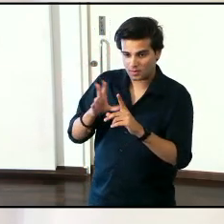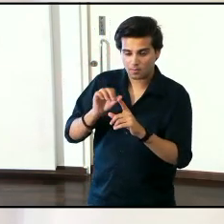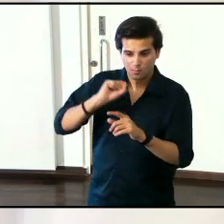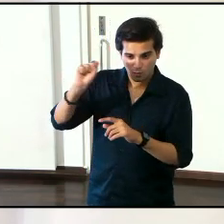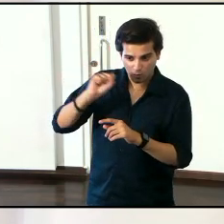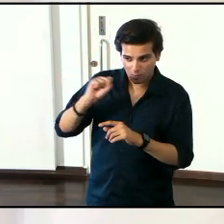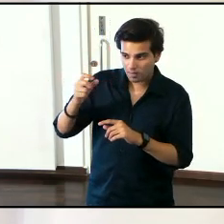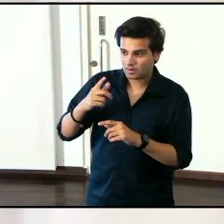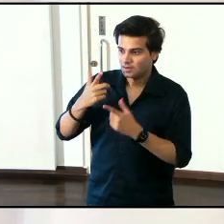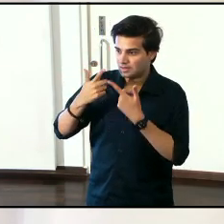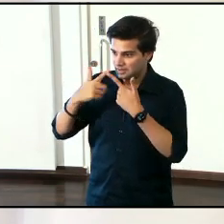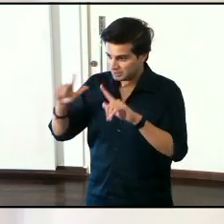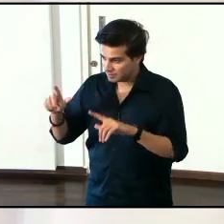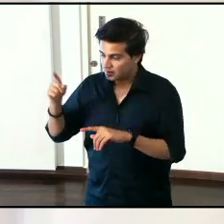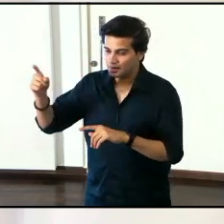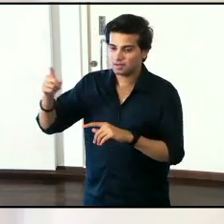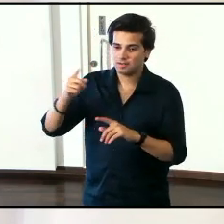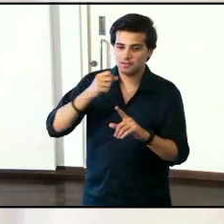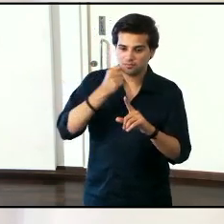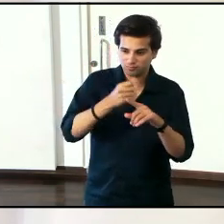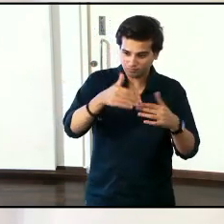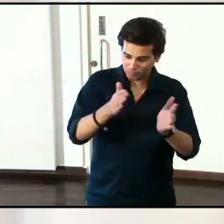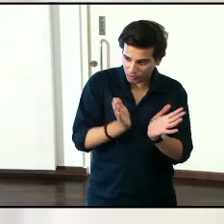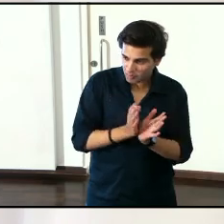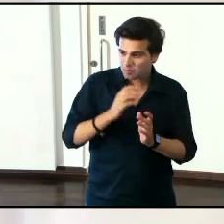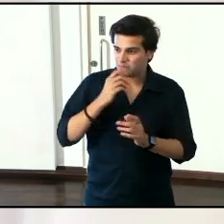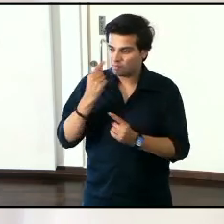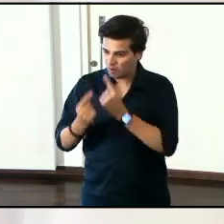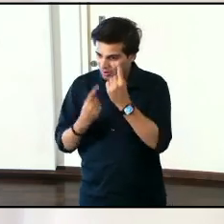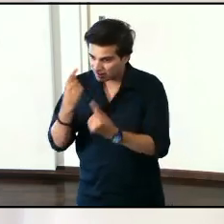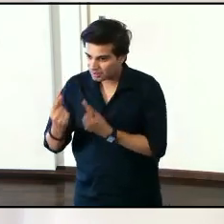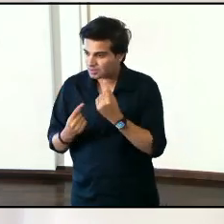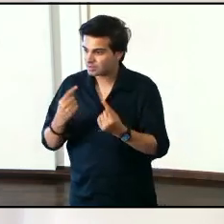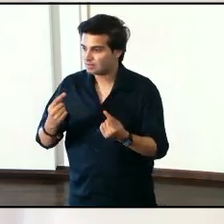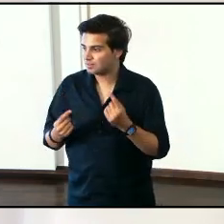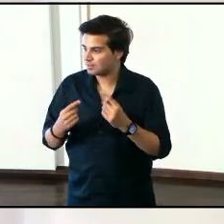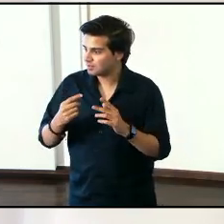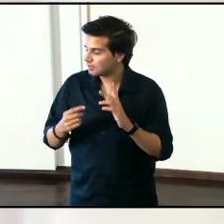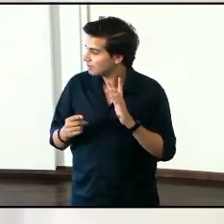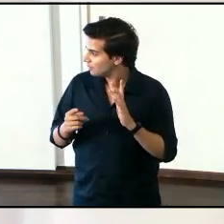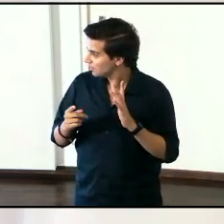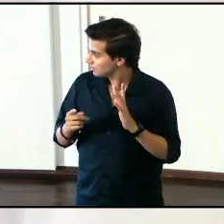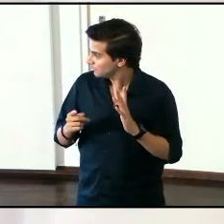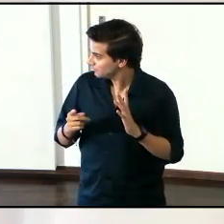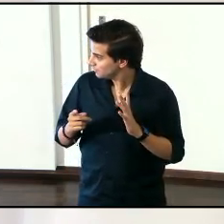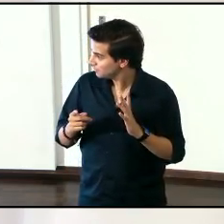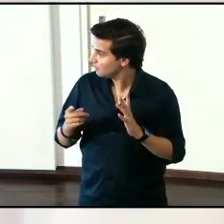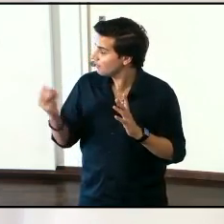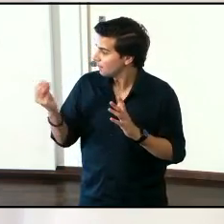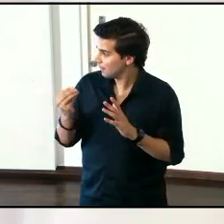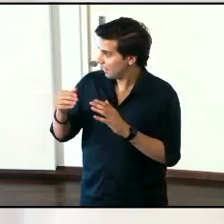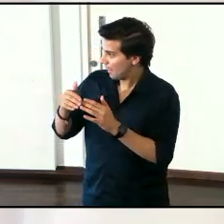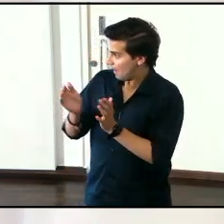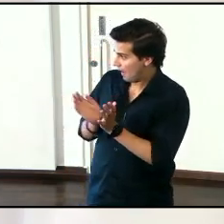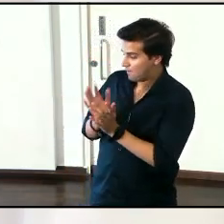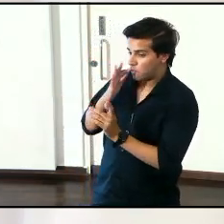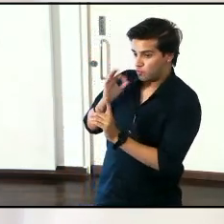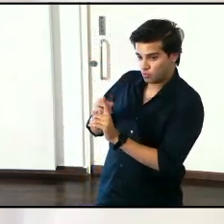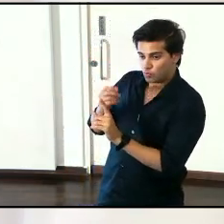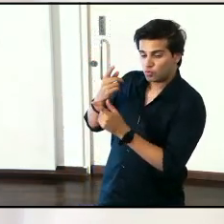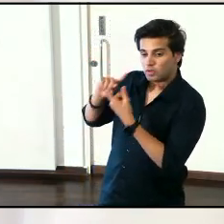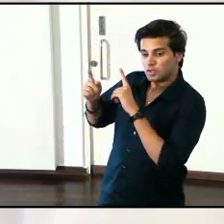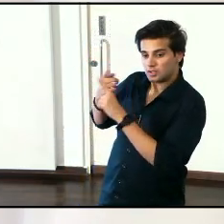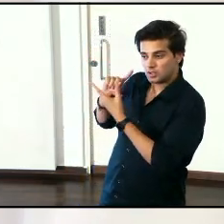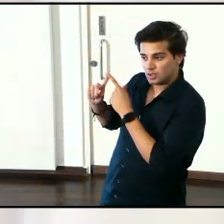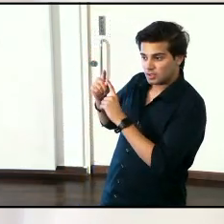civil liberties, anti-communal politics, and groups of this kind have actually historically